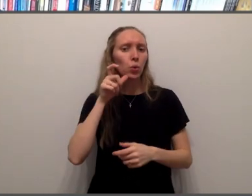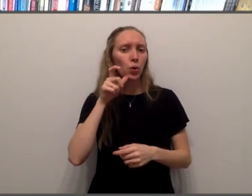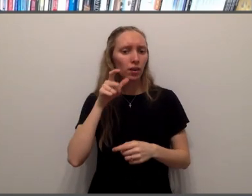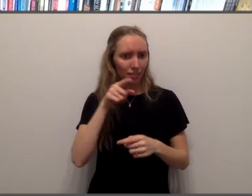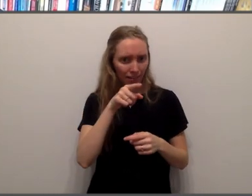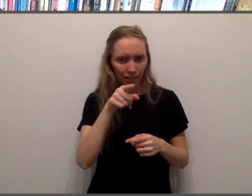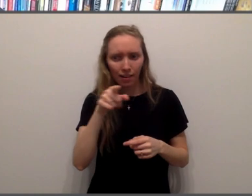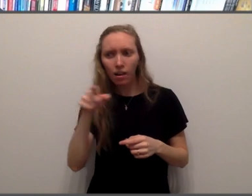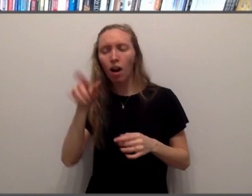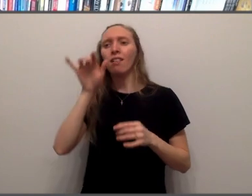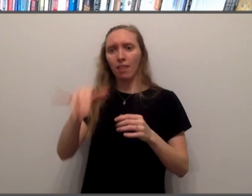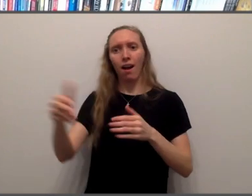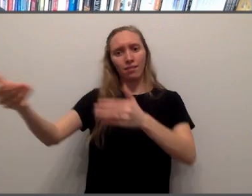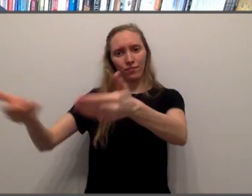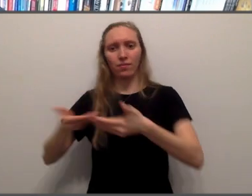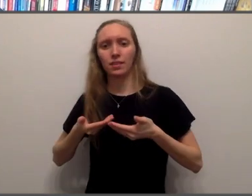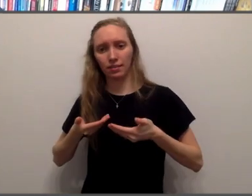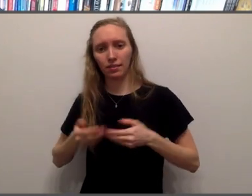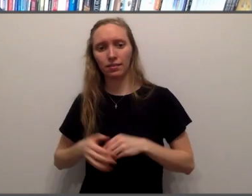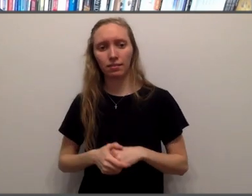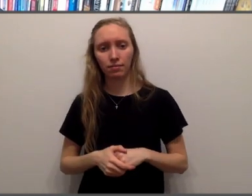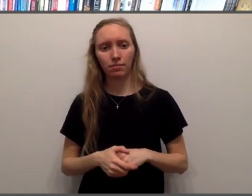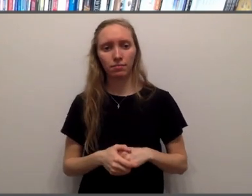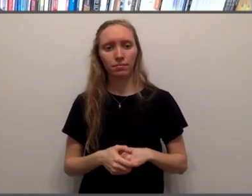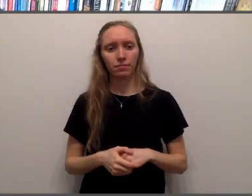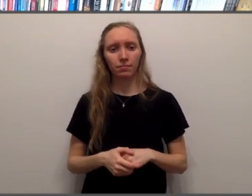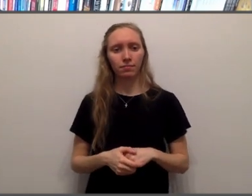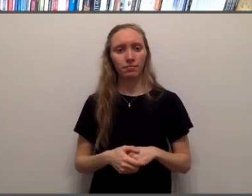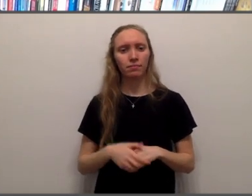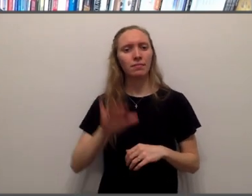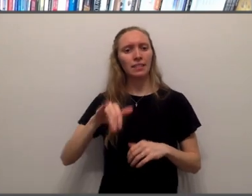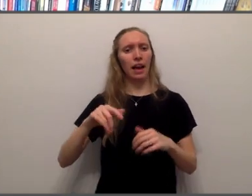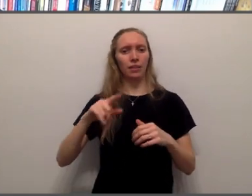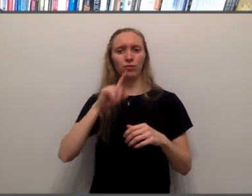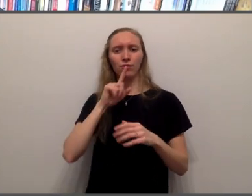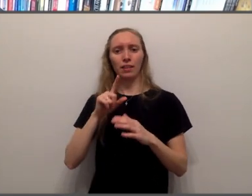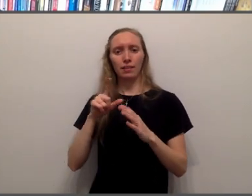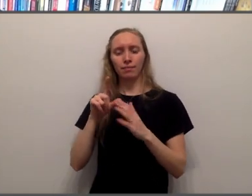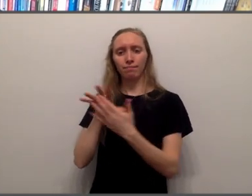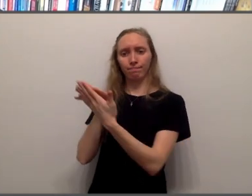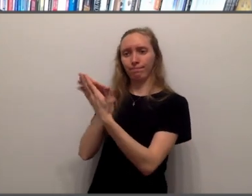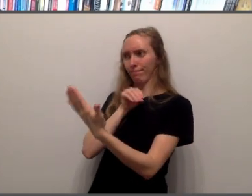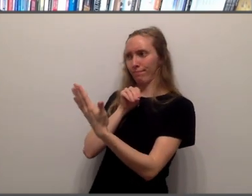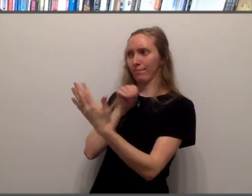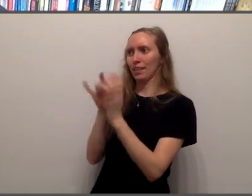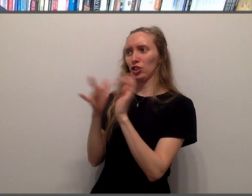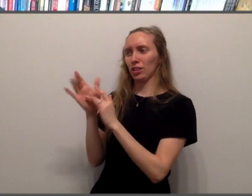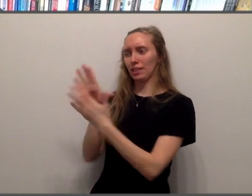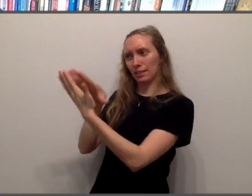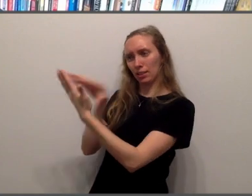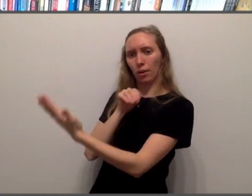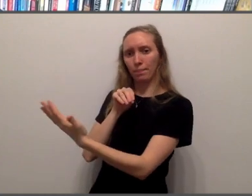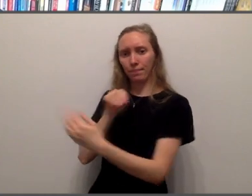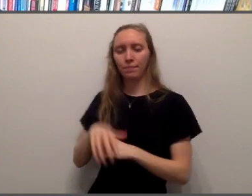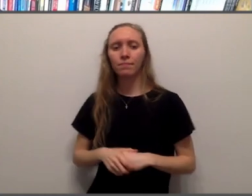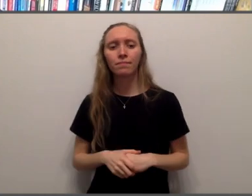says. And that reflects our commitment to the gospel, to go out and to find out who's missing from our